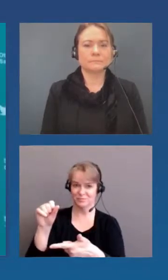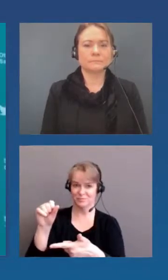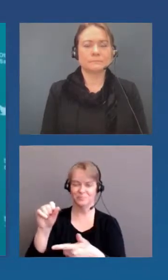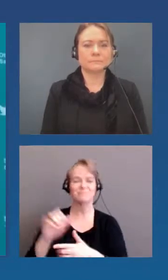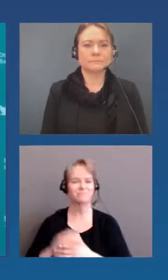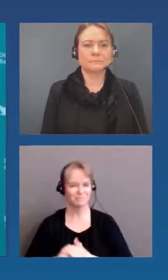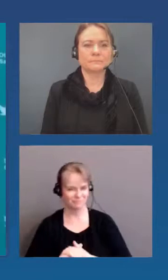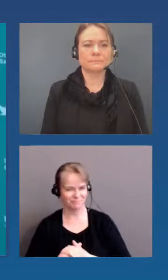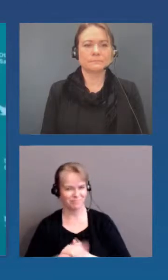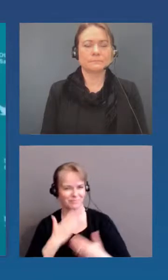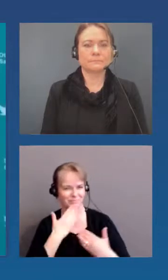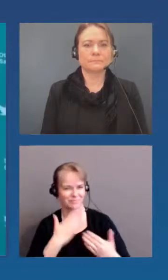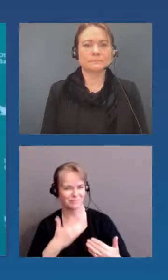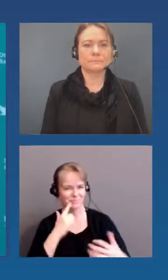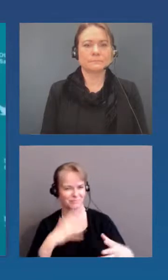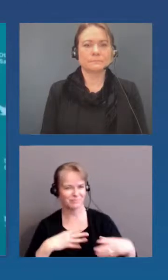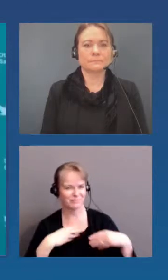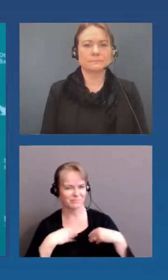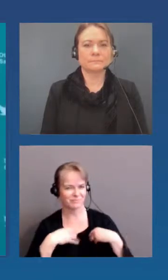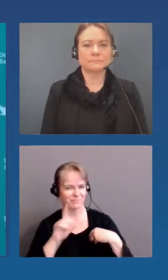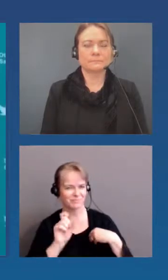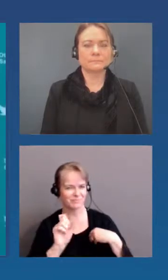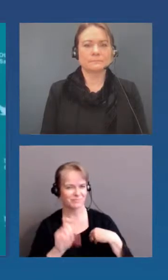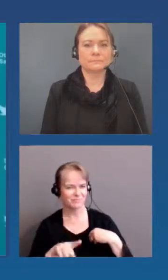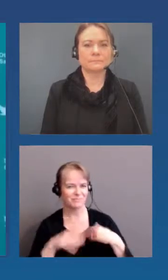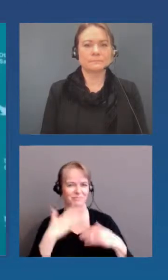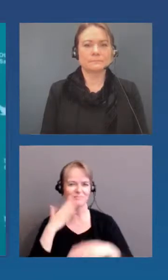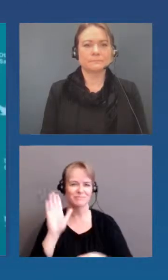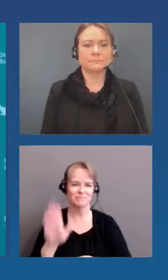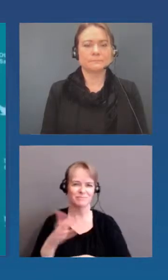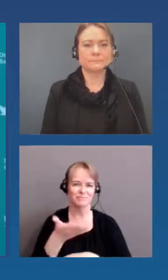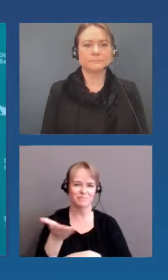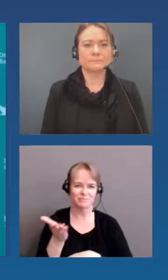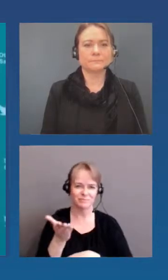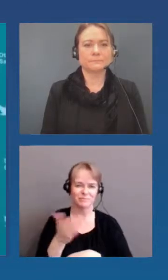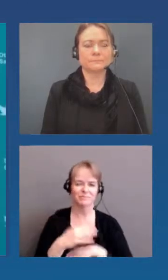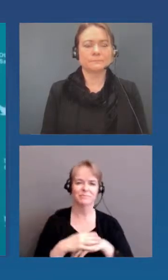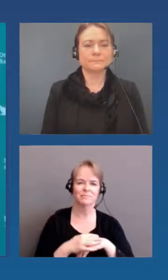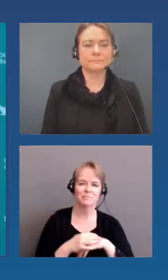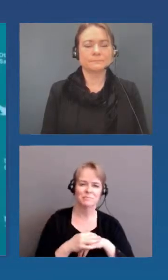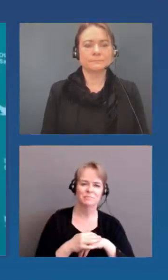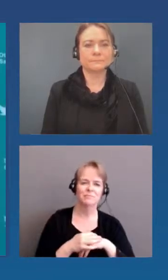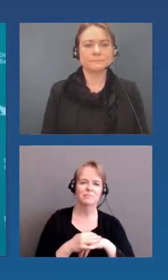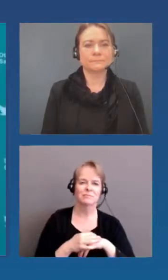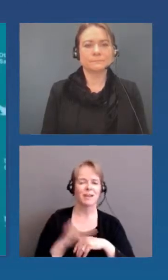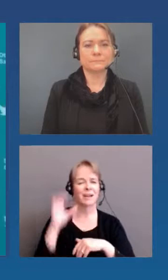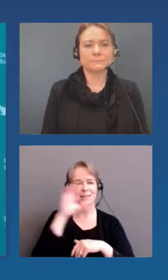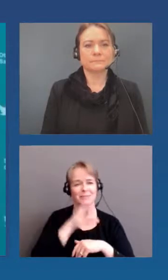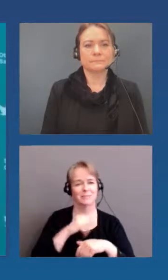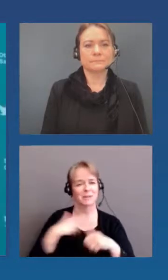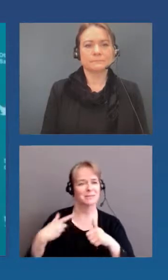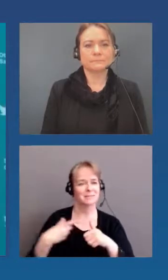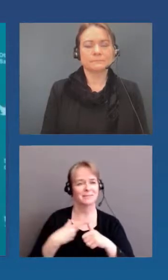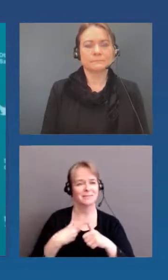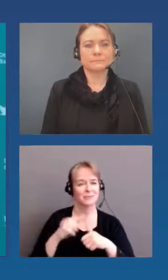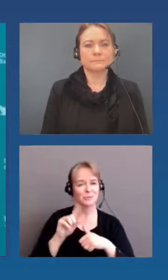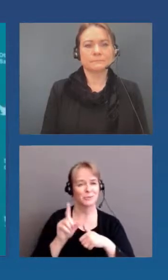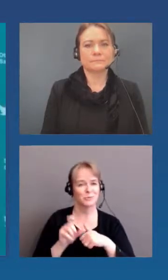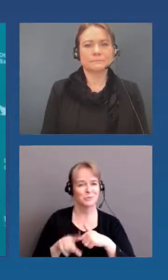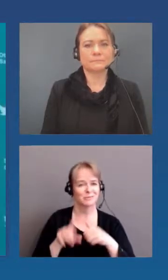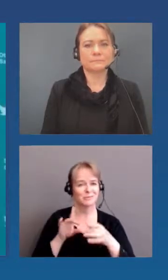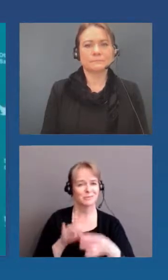Hi, thanks very much for taking my question. Good afternoon. I suppose my initial question is